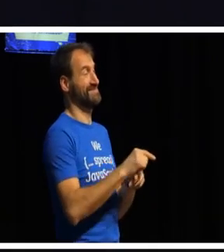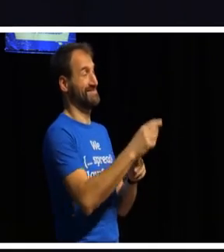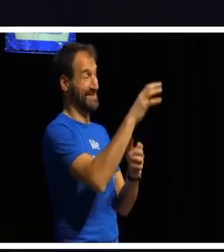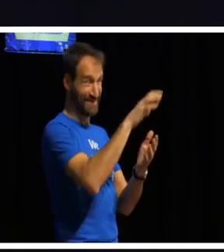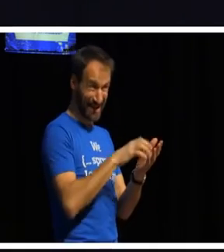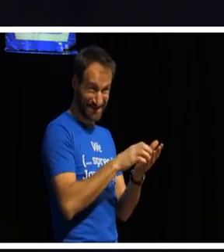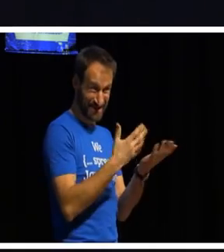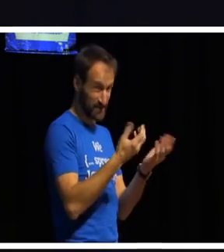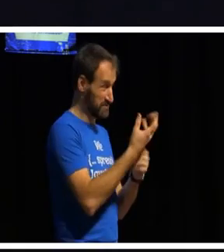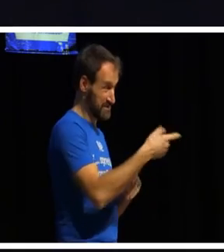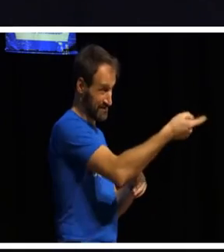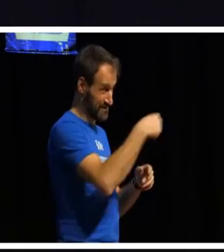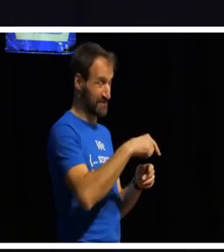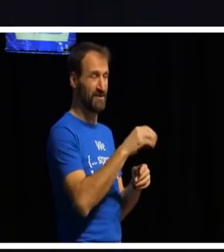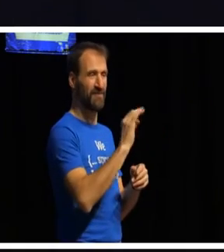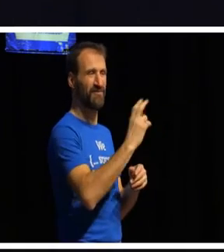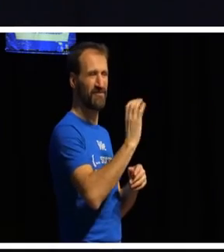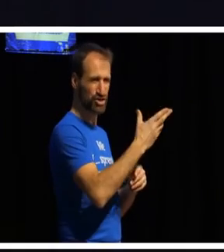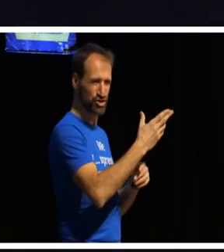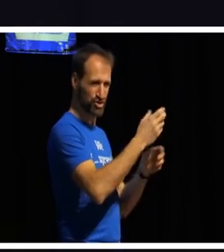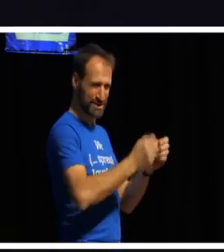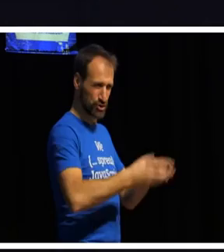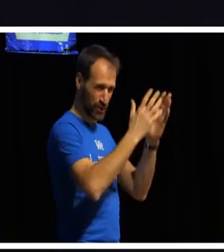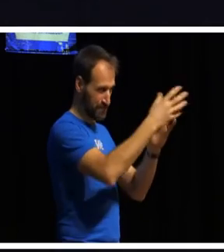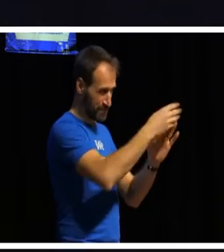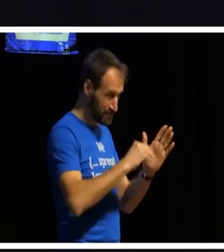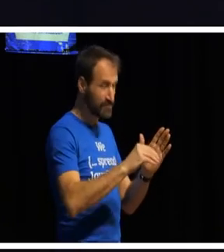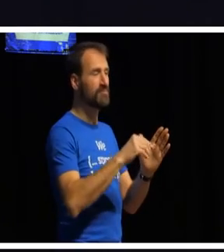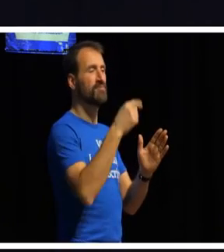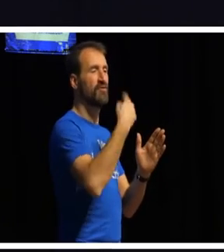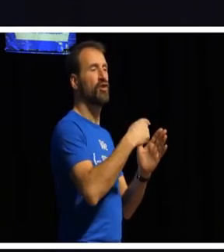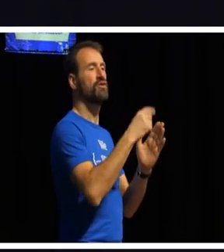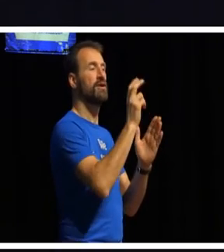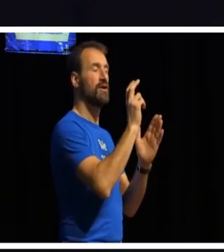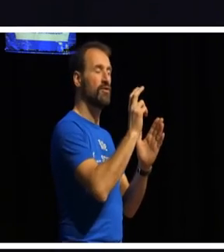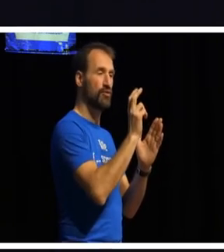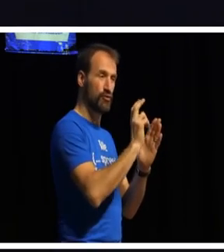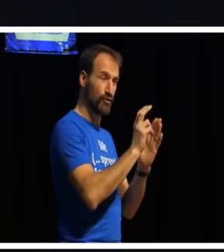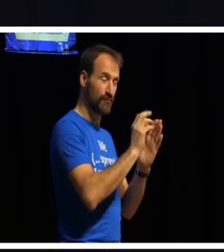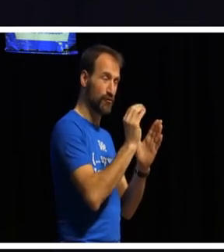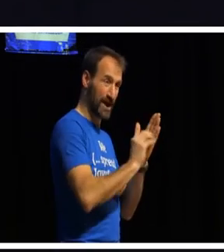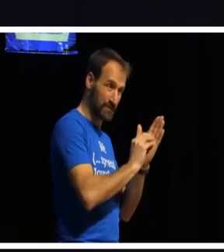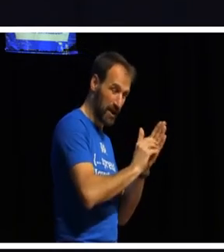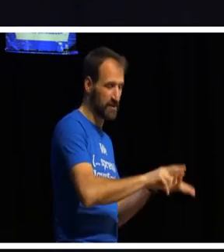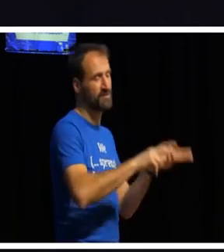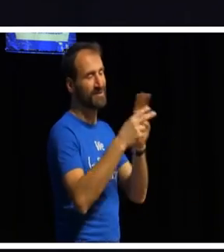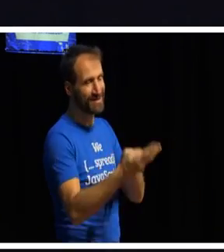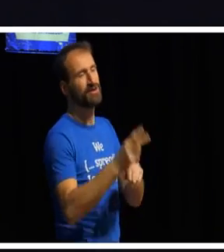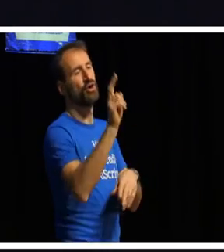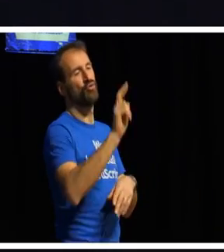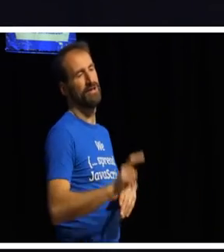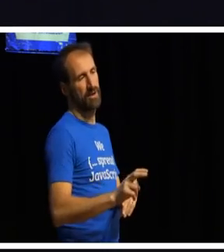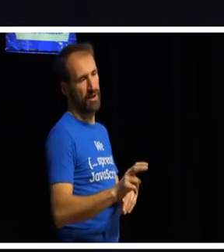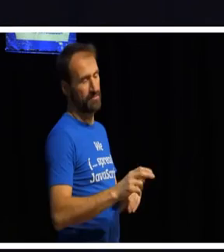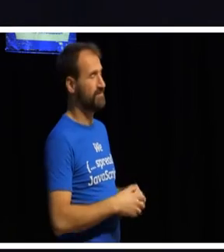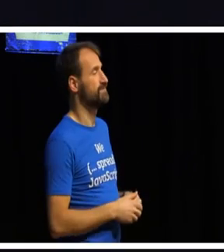of the transform and returns the readable. So all the logs will be text now. So we'll start to see transform streams landing